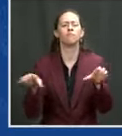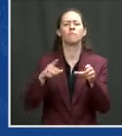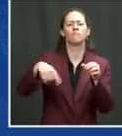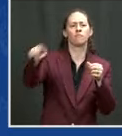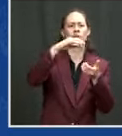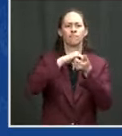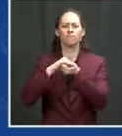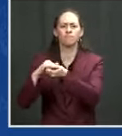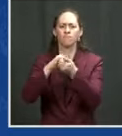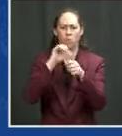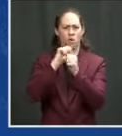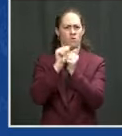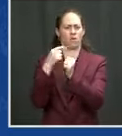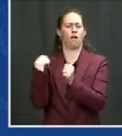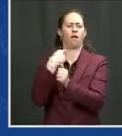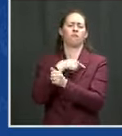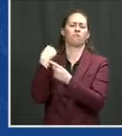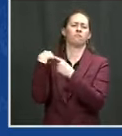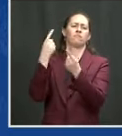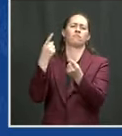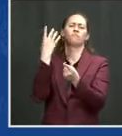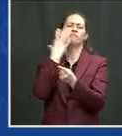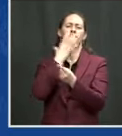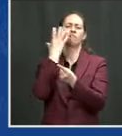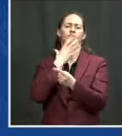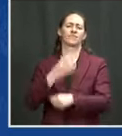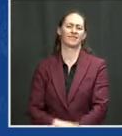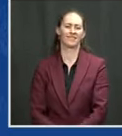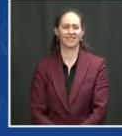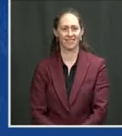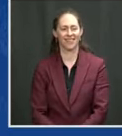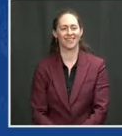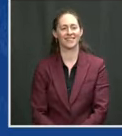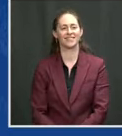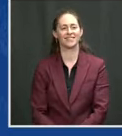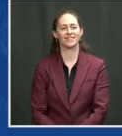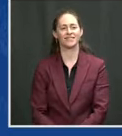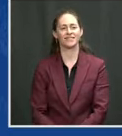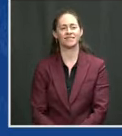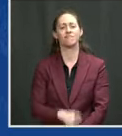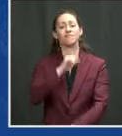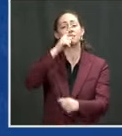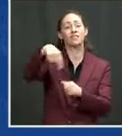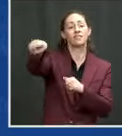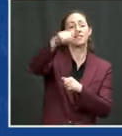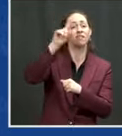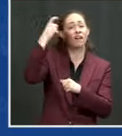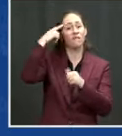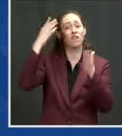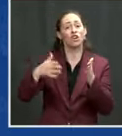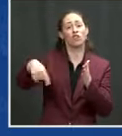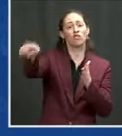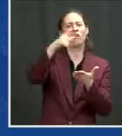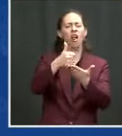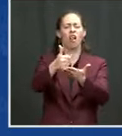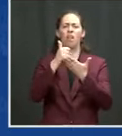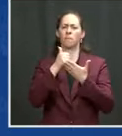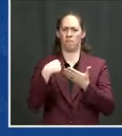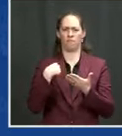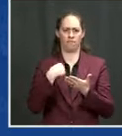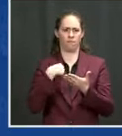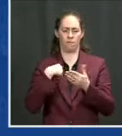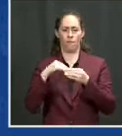The governors with us today and their counterparts have been instrumental in helping us make progress and more quickly than